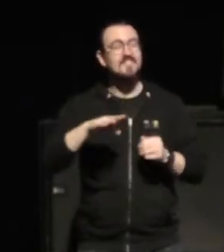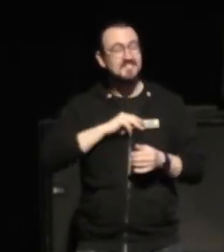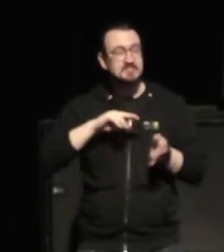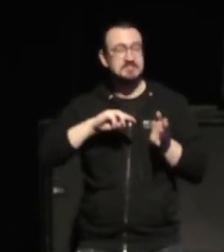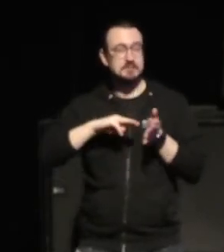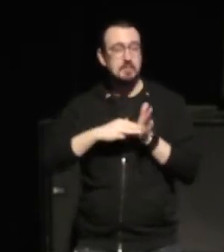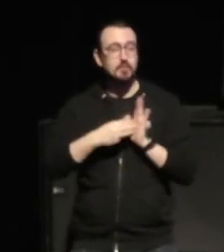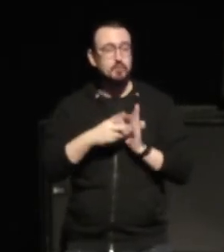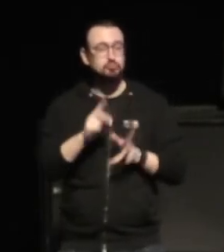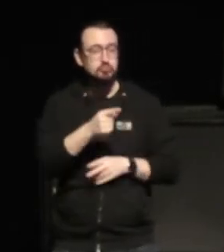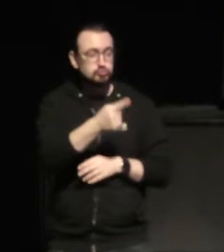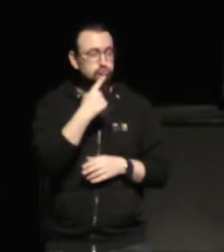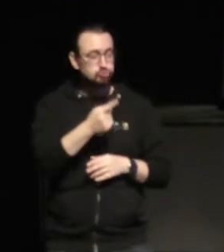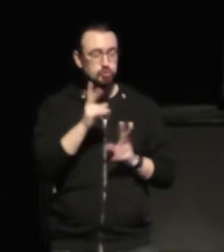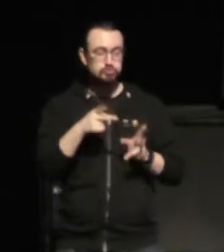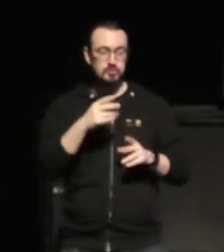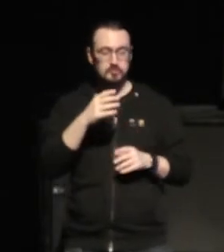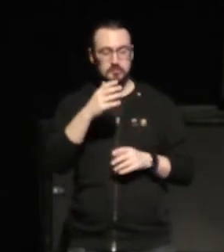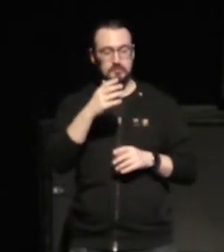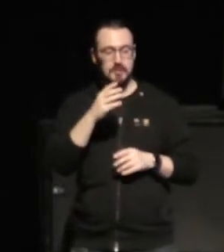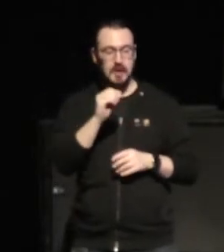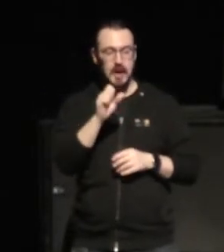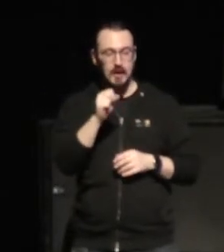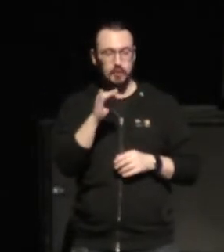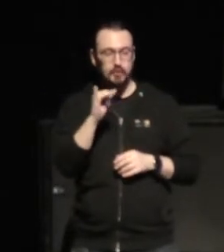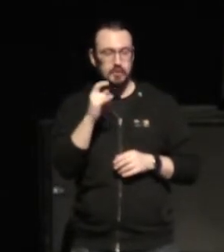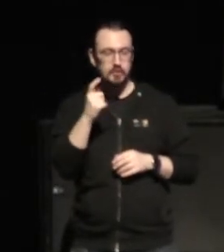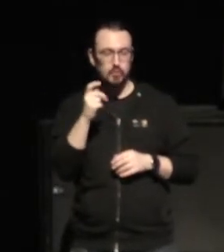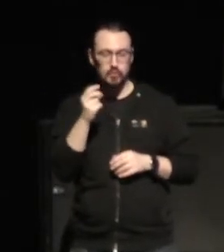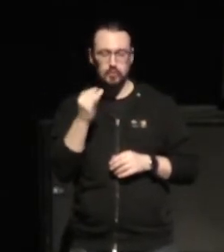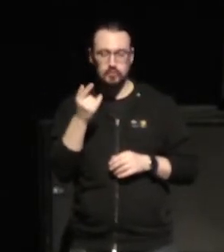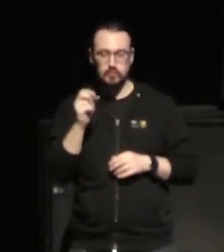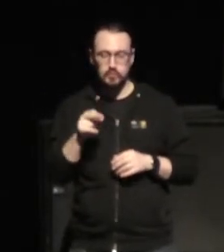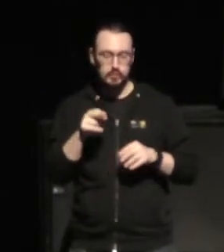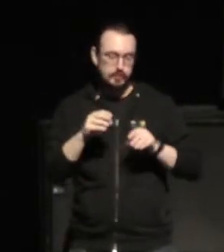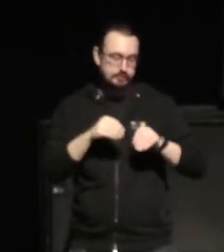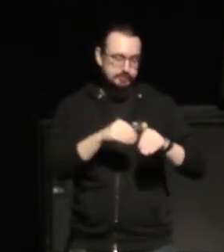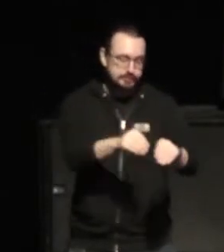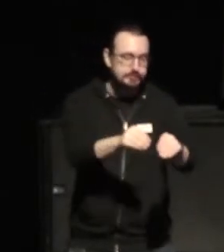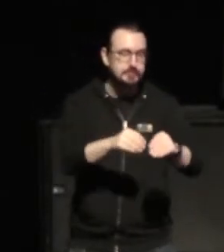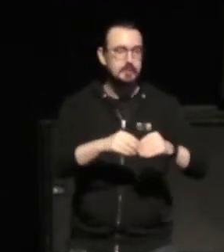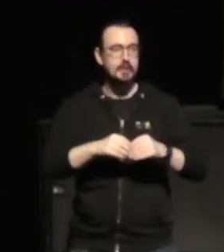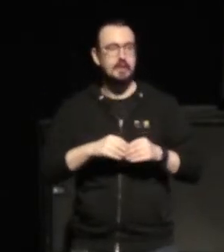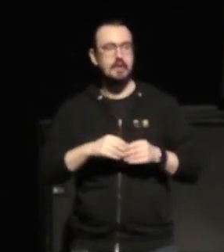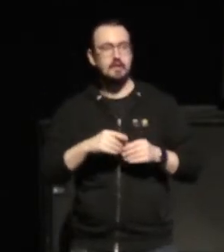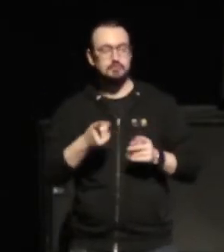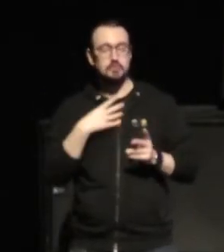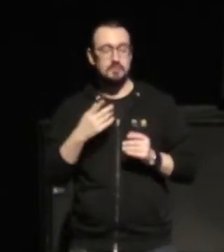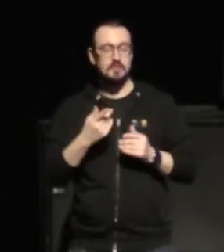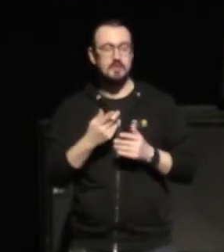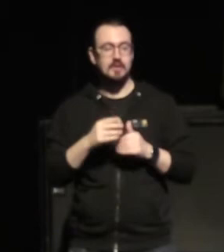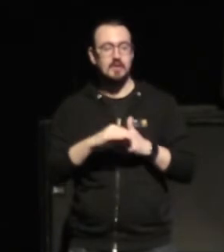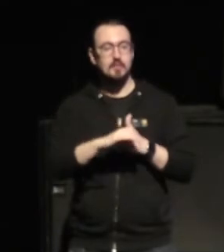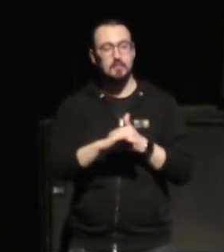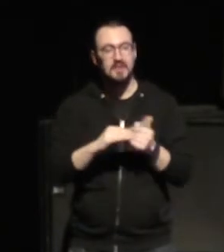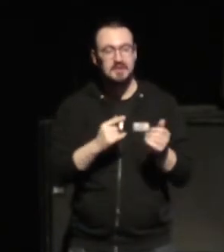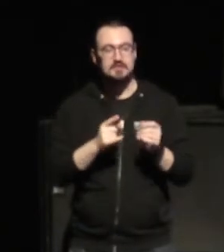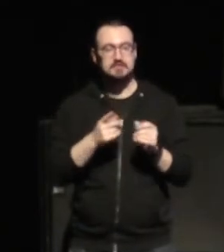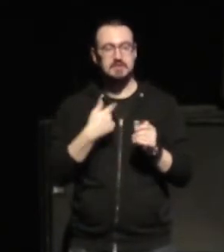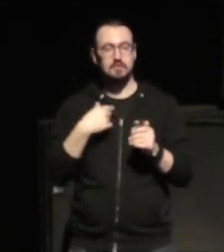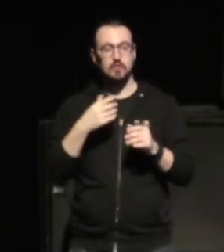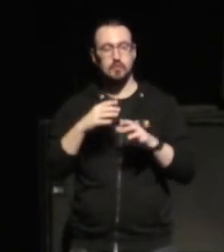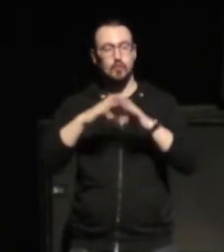methods, as you mentioned, like agroecological methods that do not restrain the limits of our